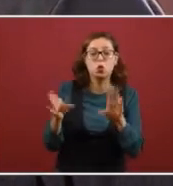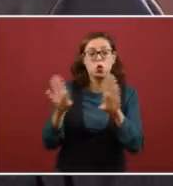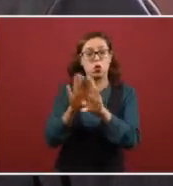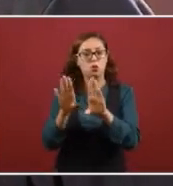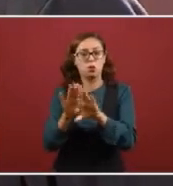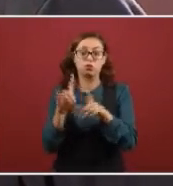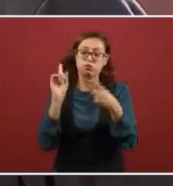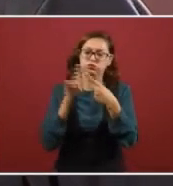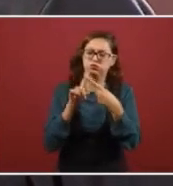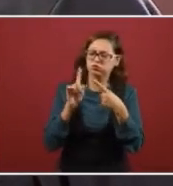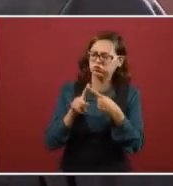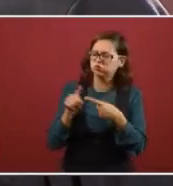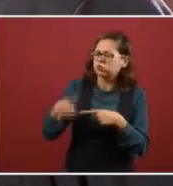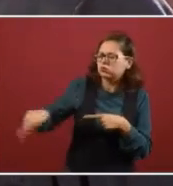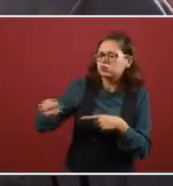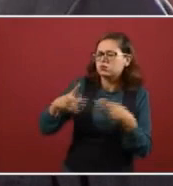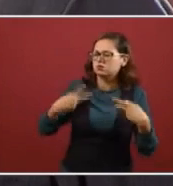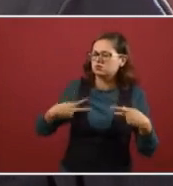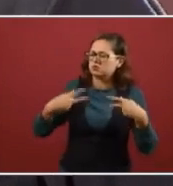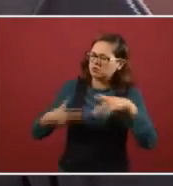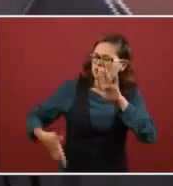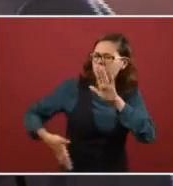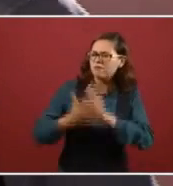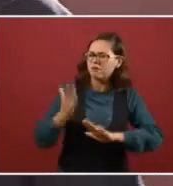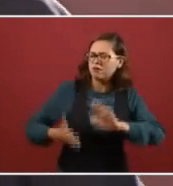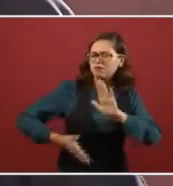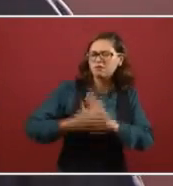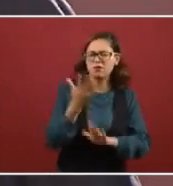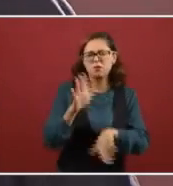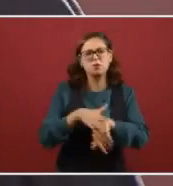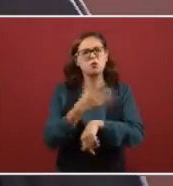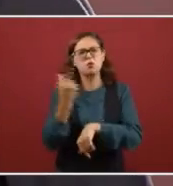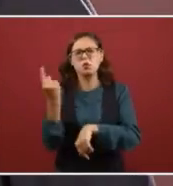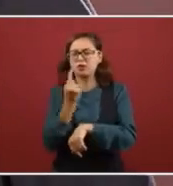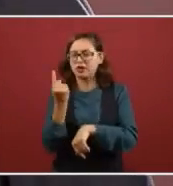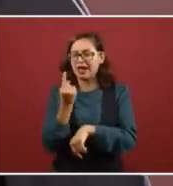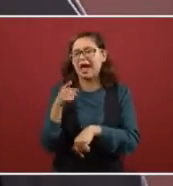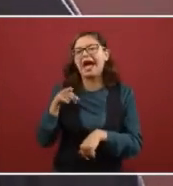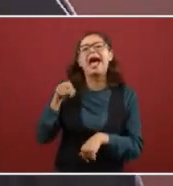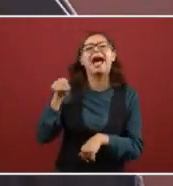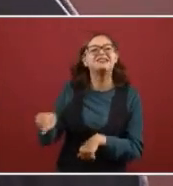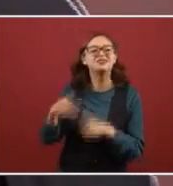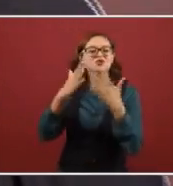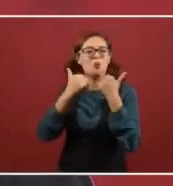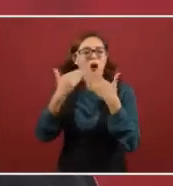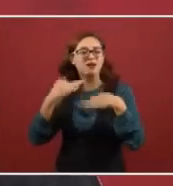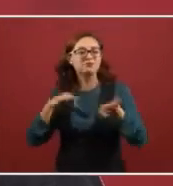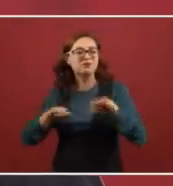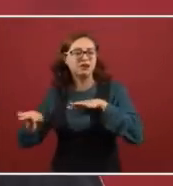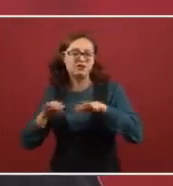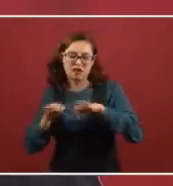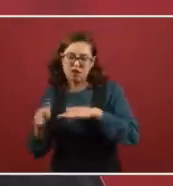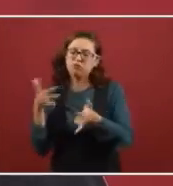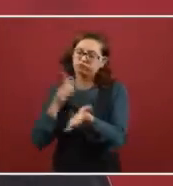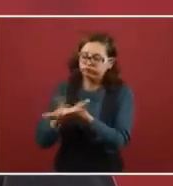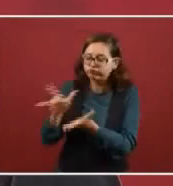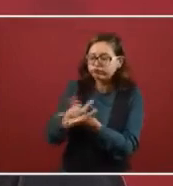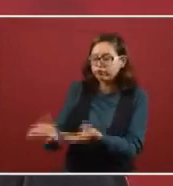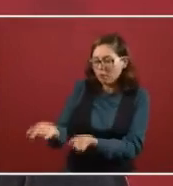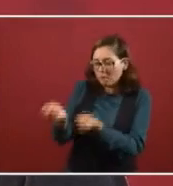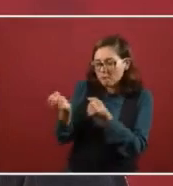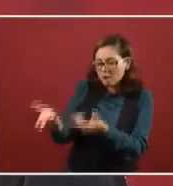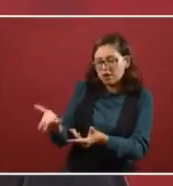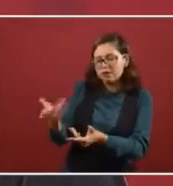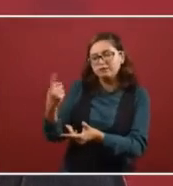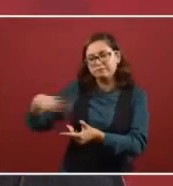by first attending to the causes that may have, that there be jobs in their lands of